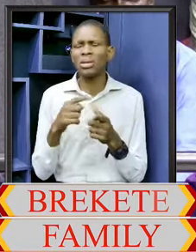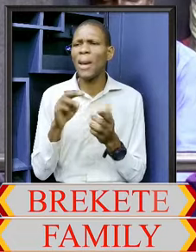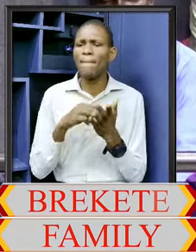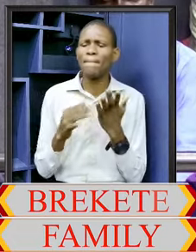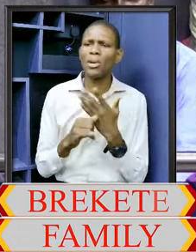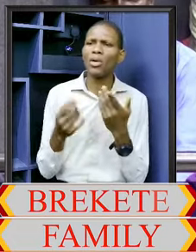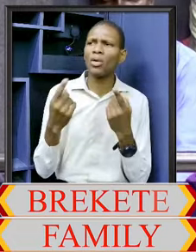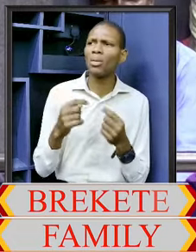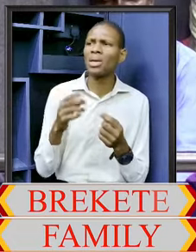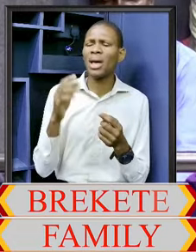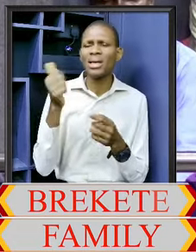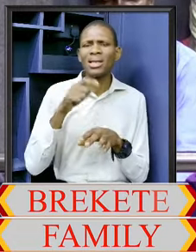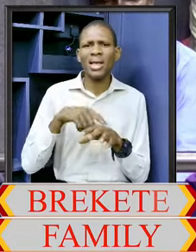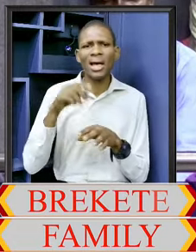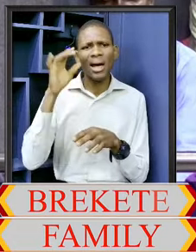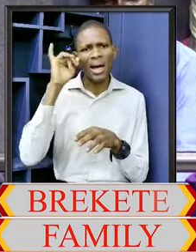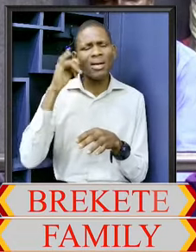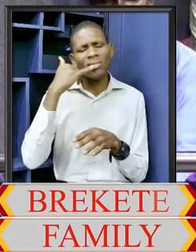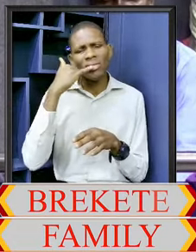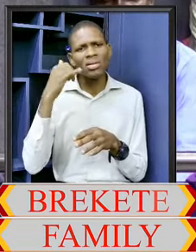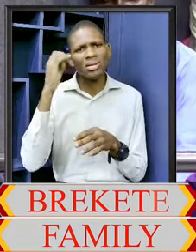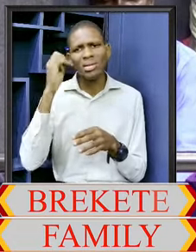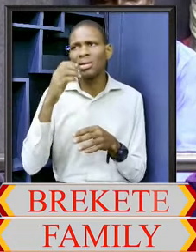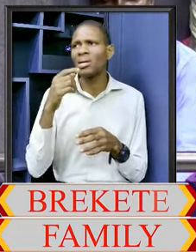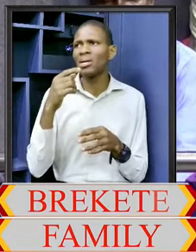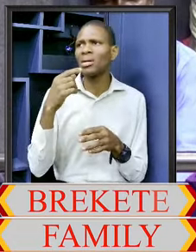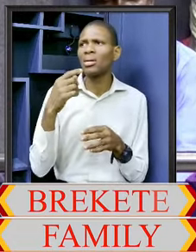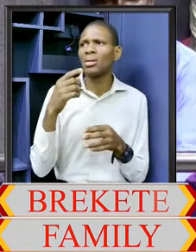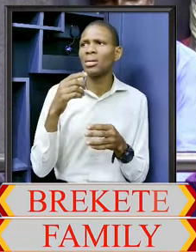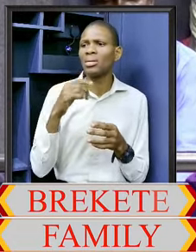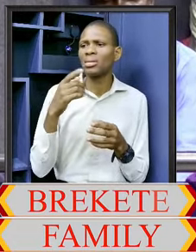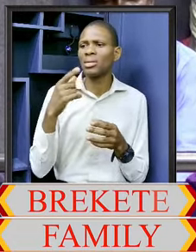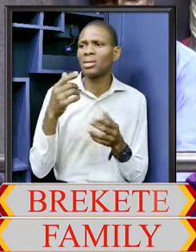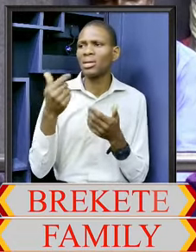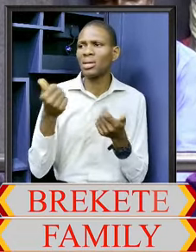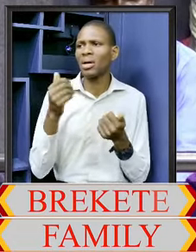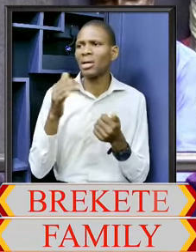Each time I called him, he said I should not worry about him. He has not got about that. That the car is in the ship.